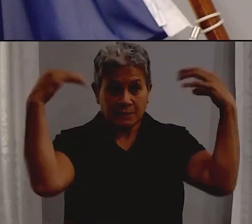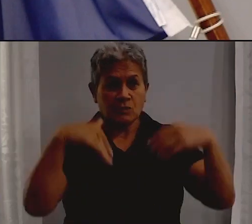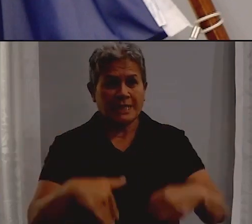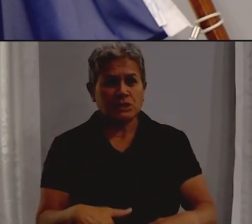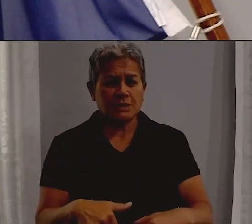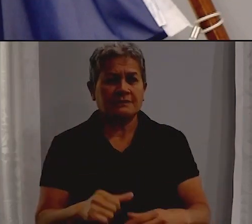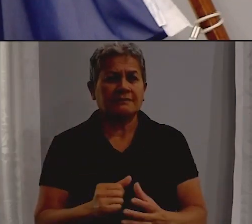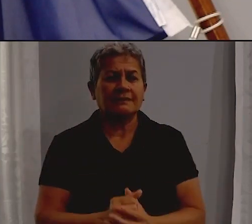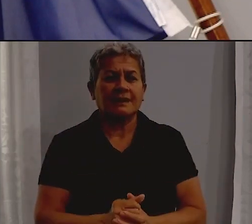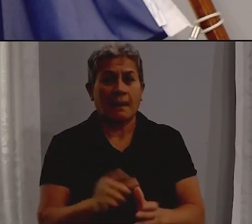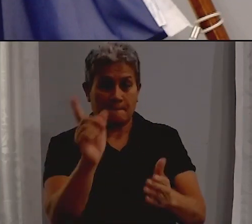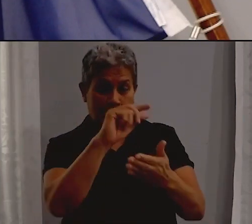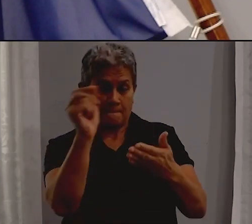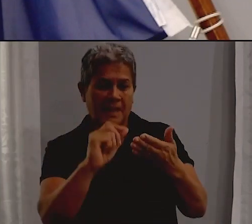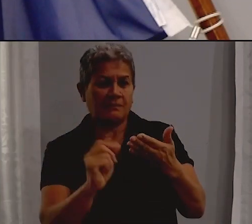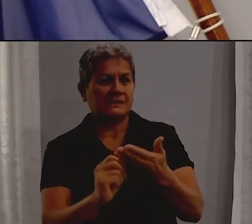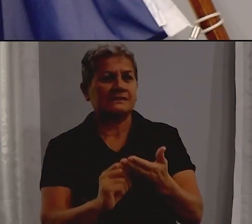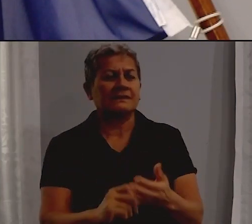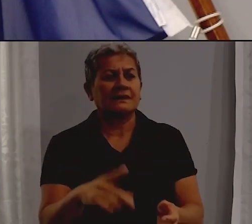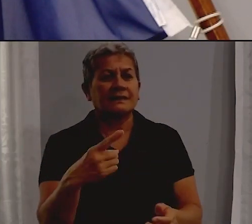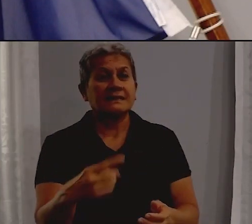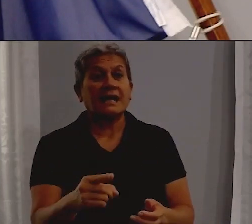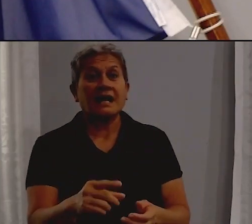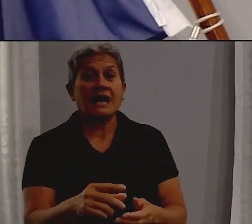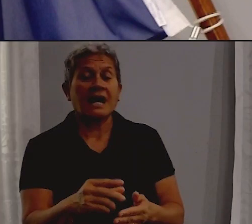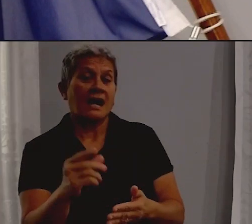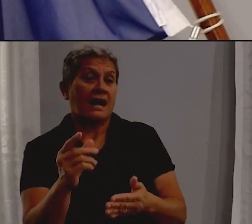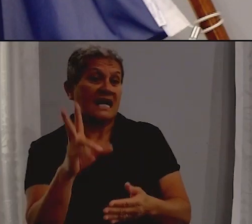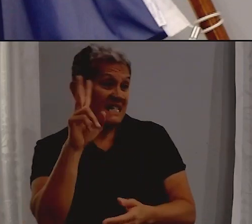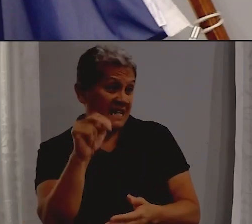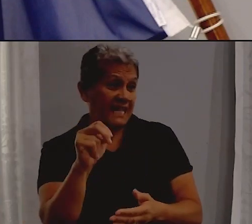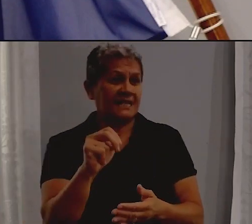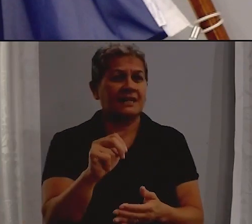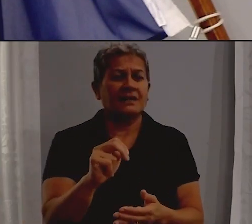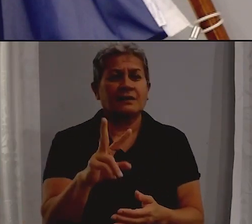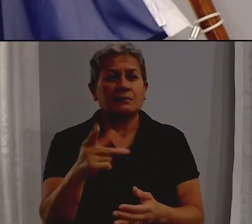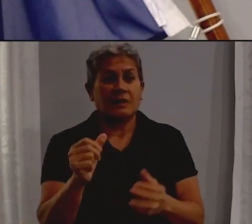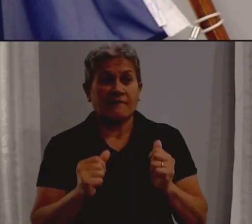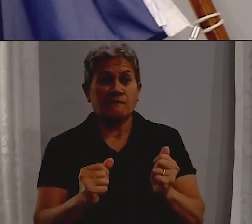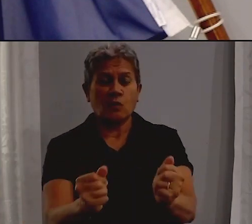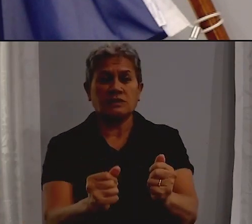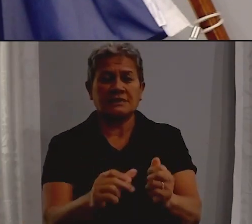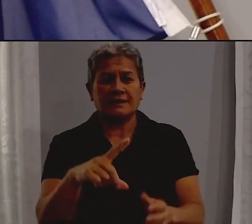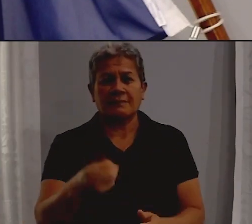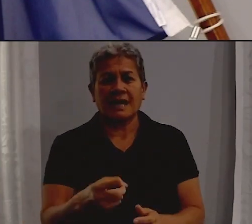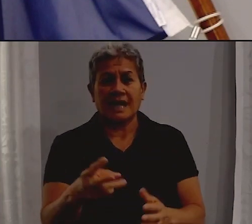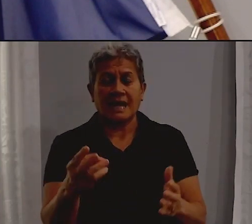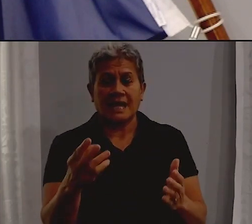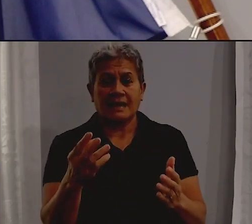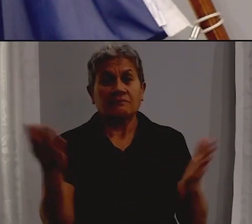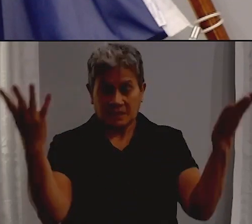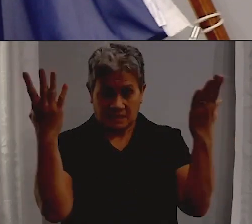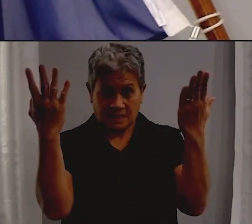be enforced at the border by immigration officials, and failure to comply with the border entry regulations will result